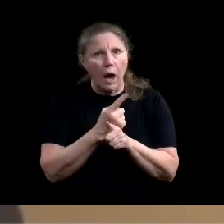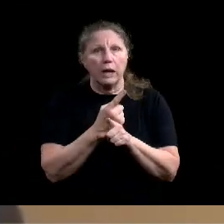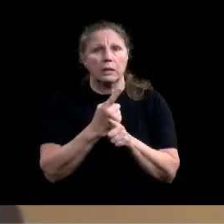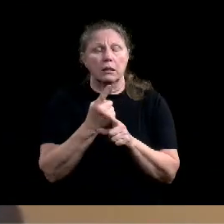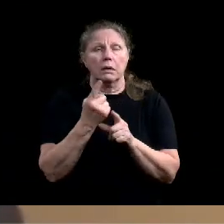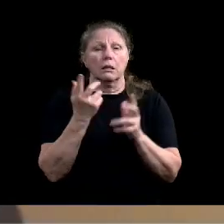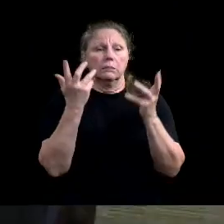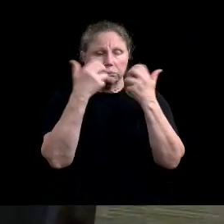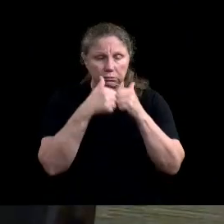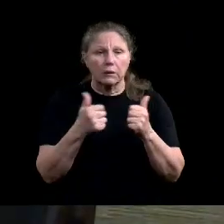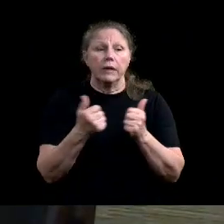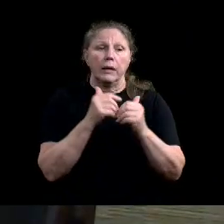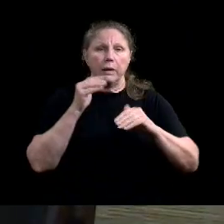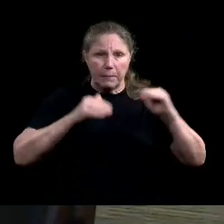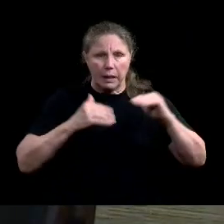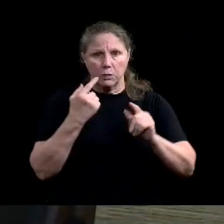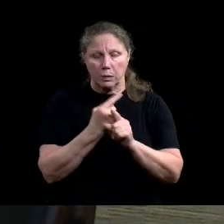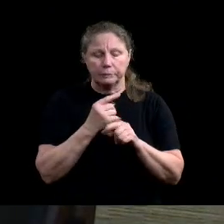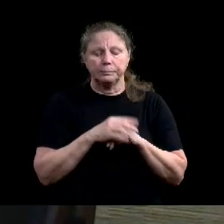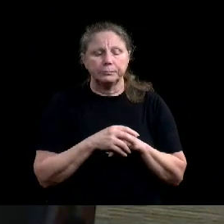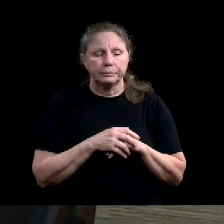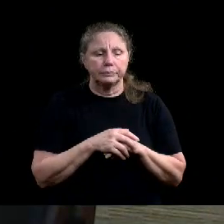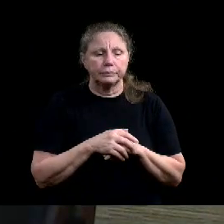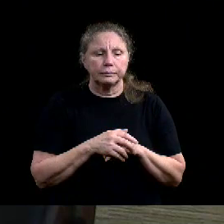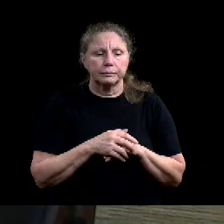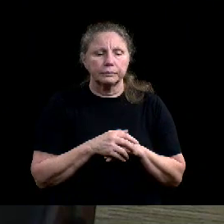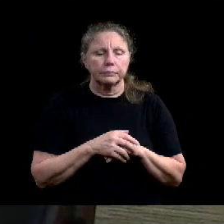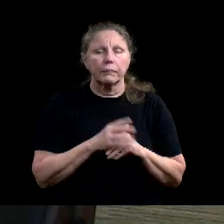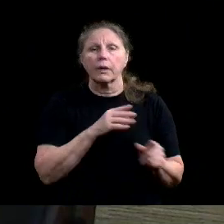Joel from KXXV, you'll have the last question.